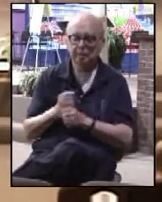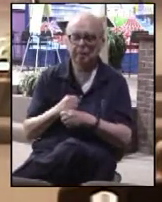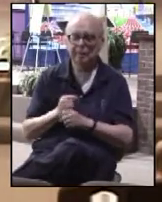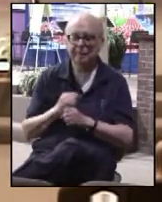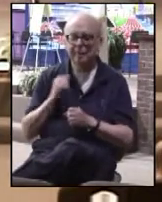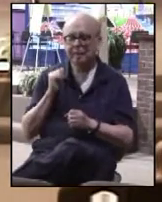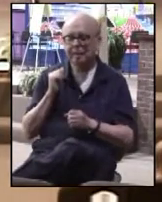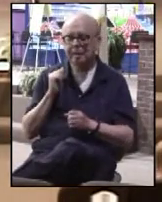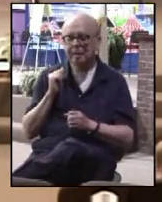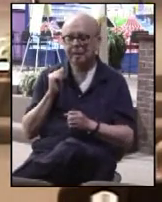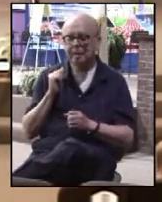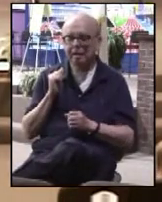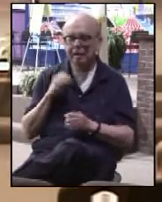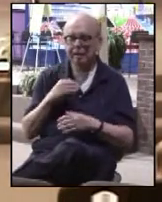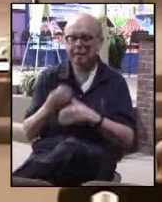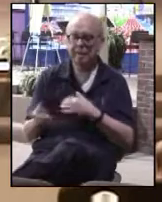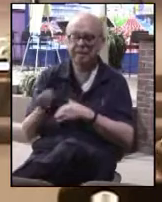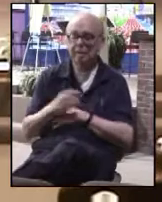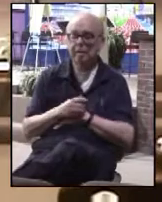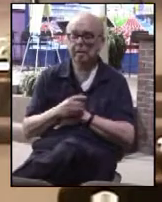and I do it because I love her